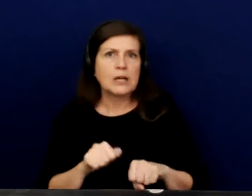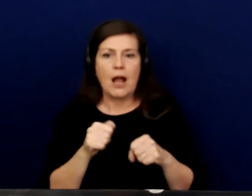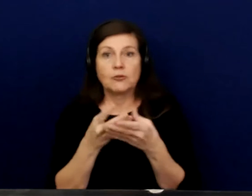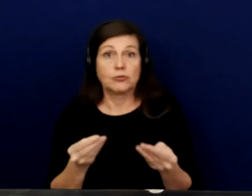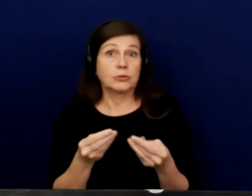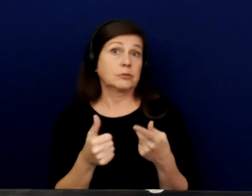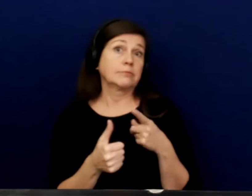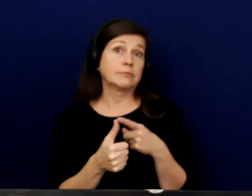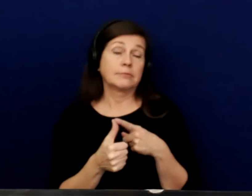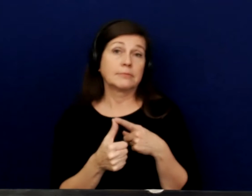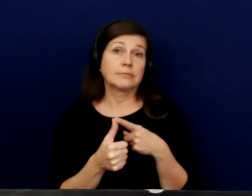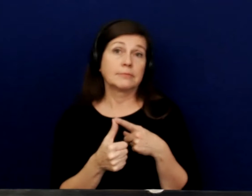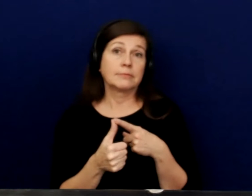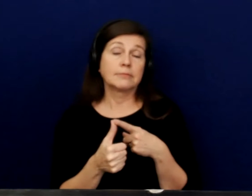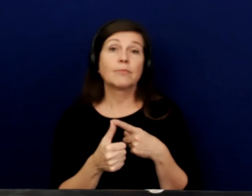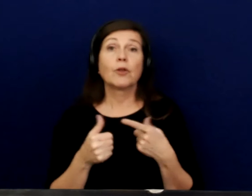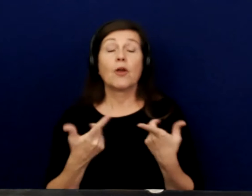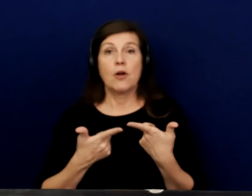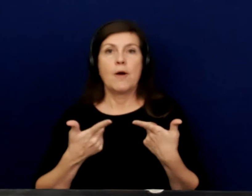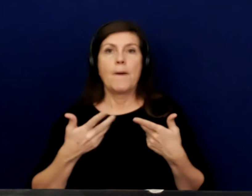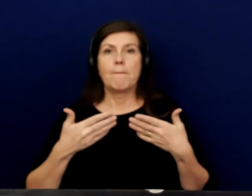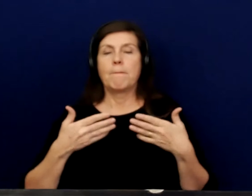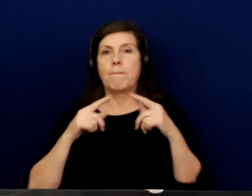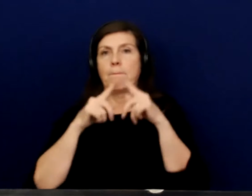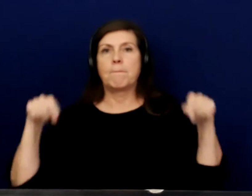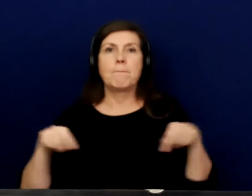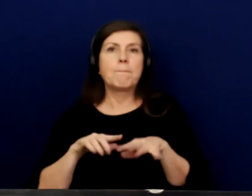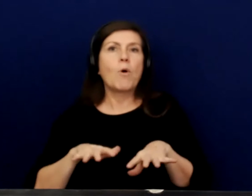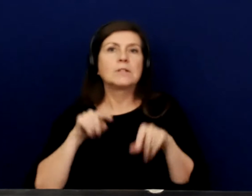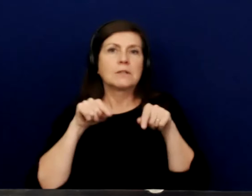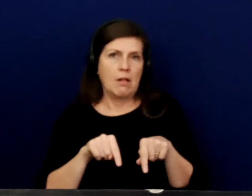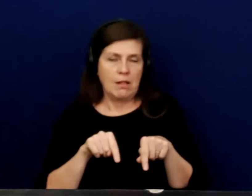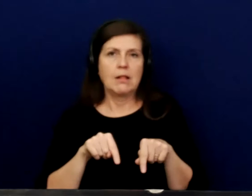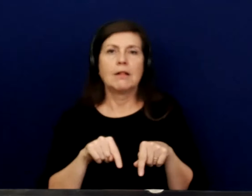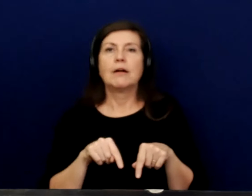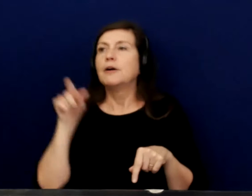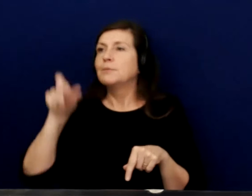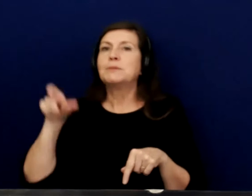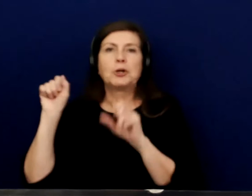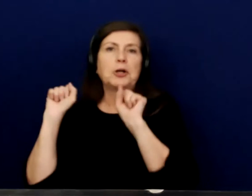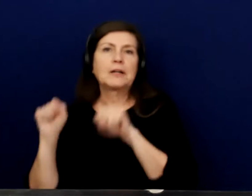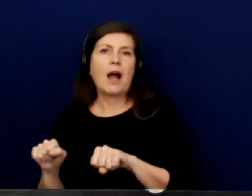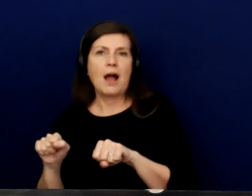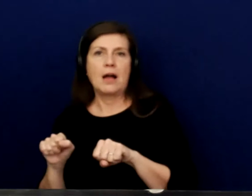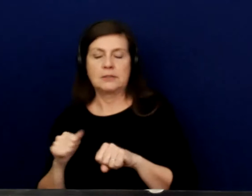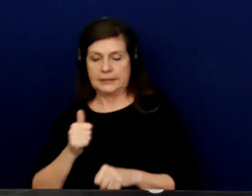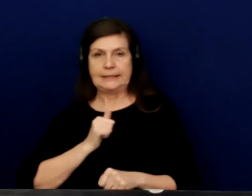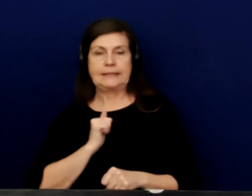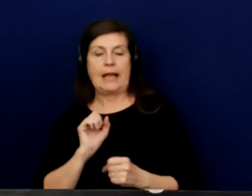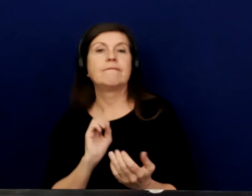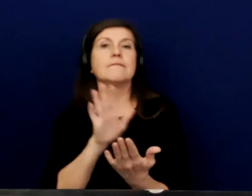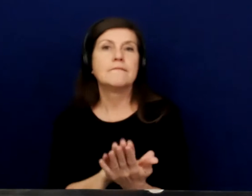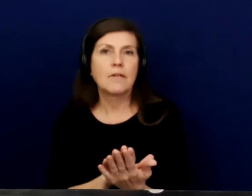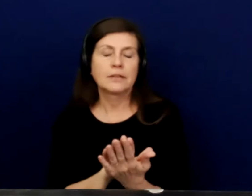one should be that you could have a portal that people could log in themselves and add themselves, but then you have